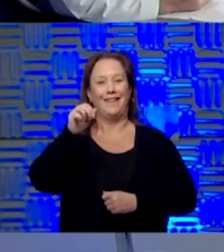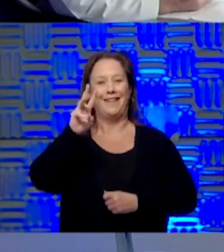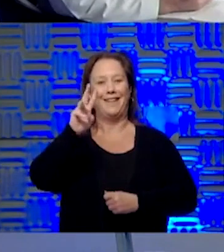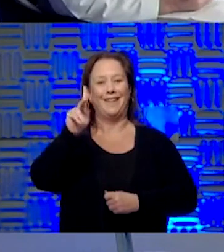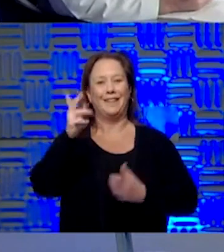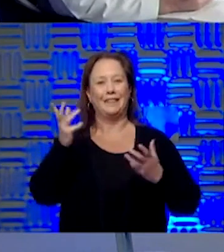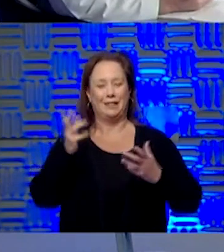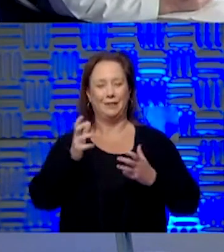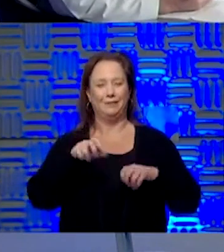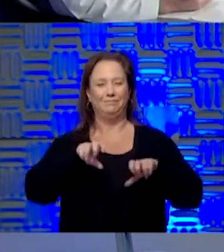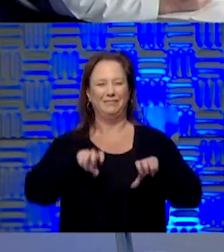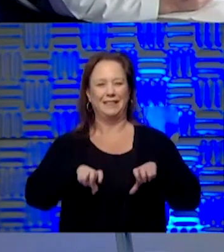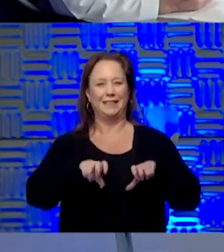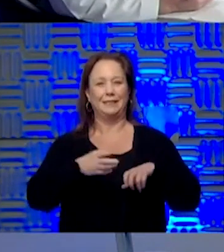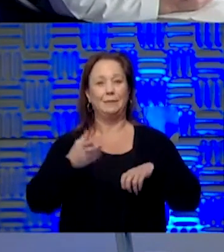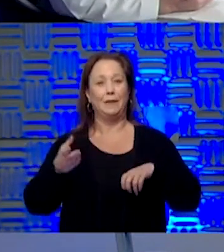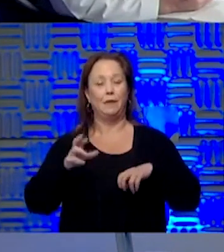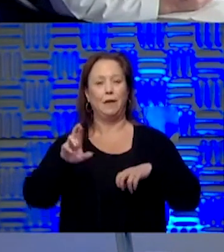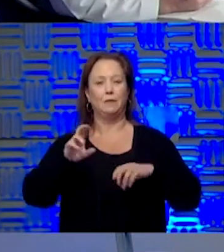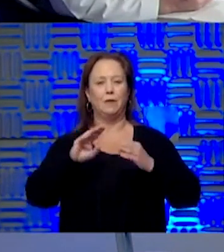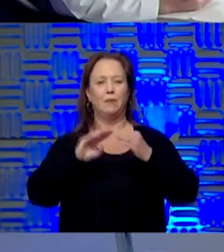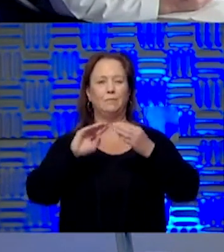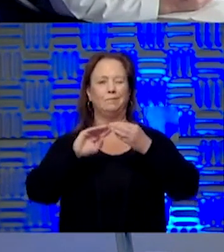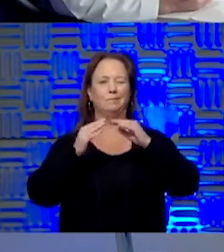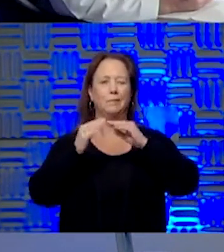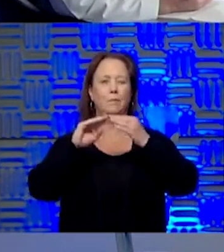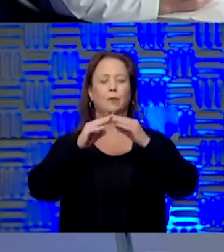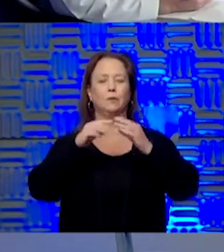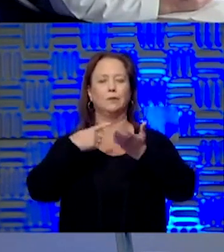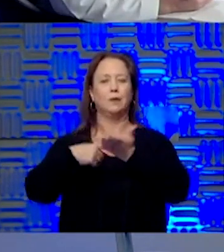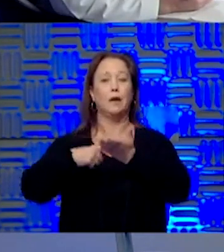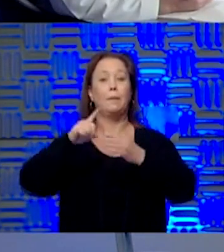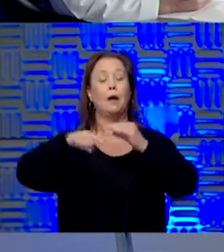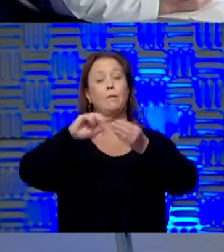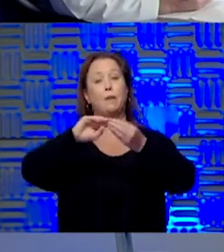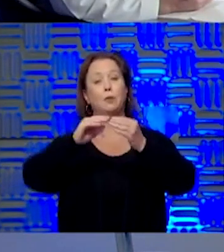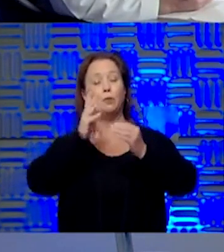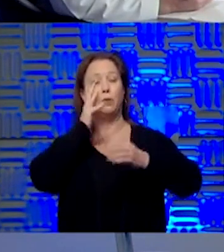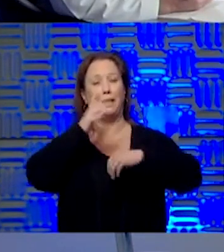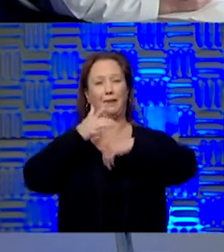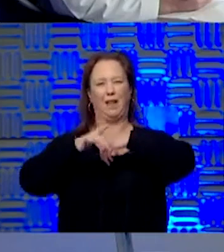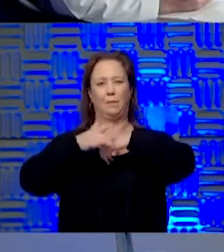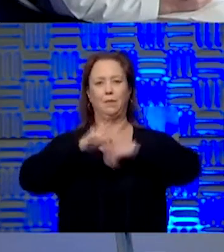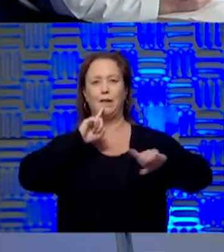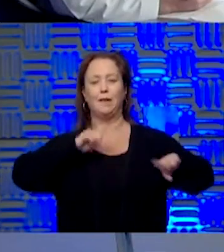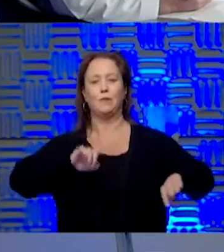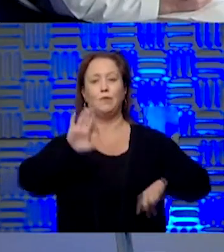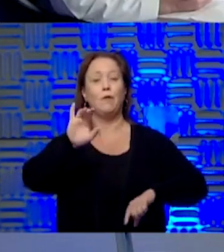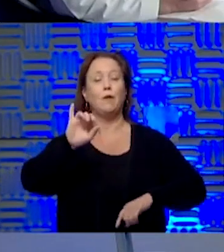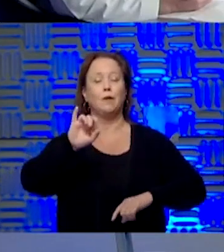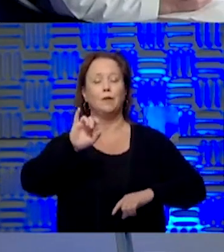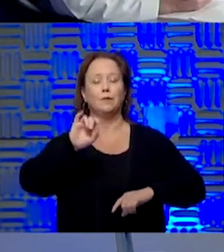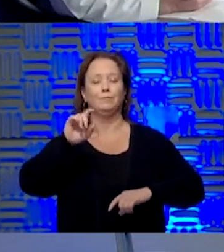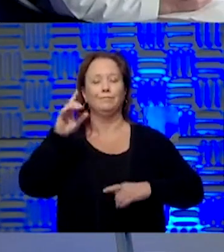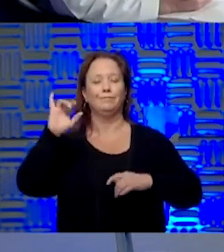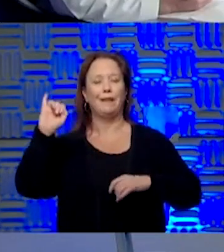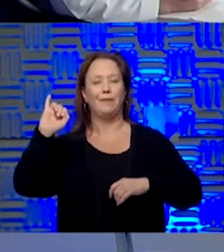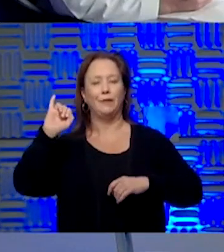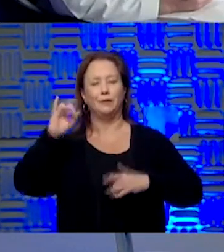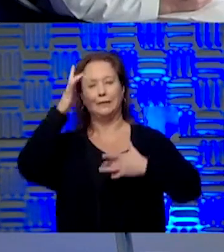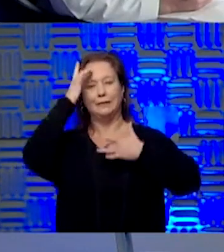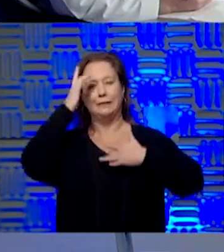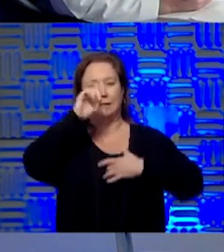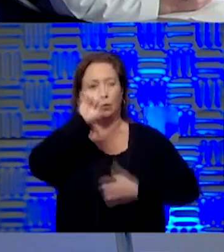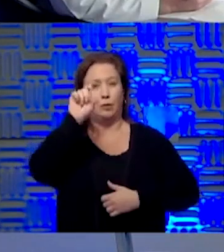as always, and he'll go through some of our numbers, and I know be available to help answer infectious disease questions. Doug Gaston is our